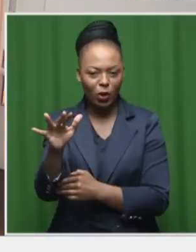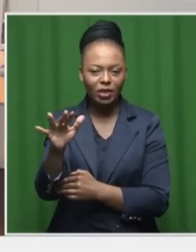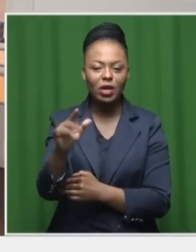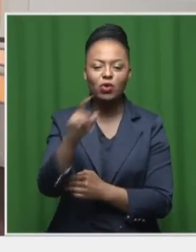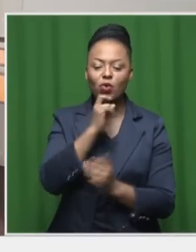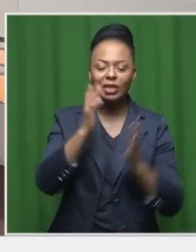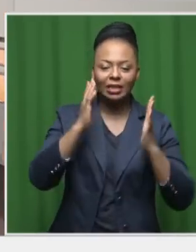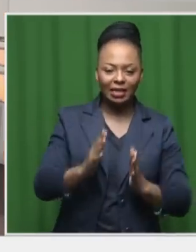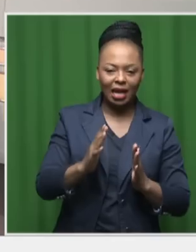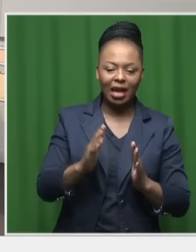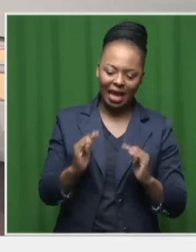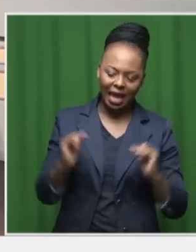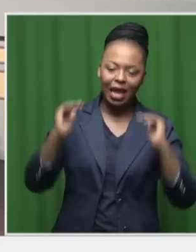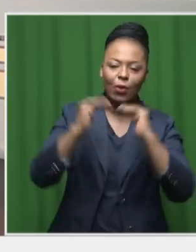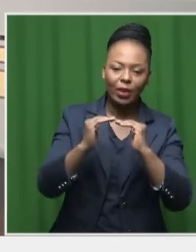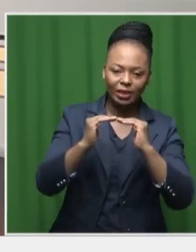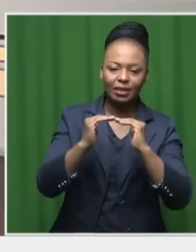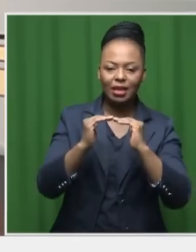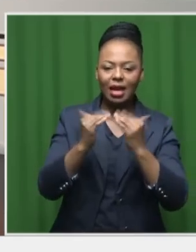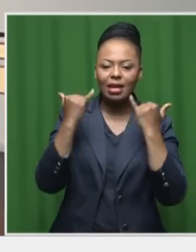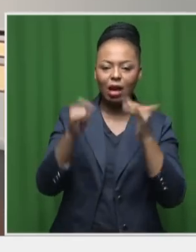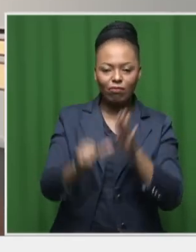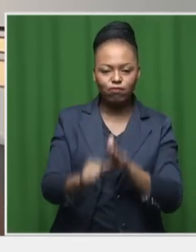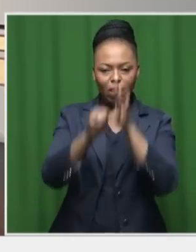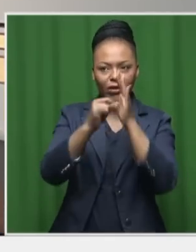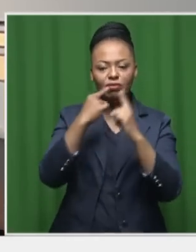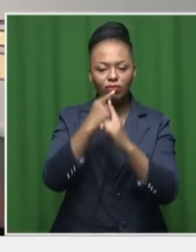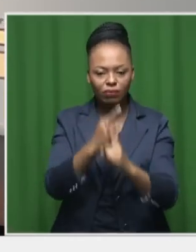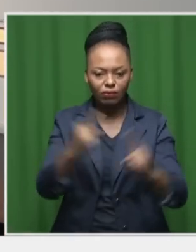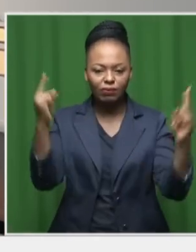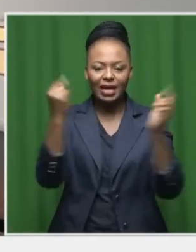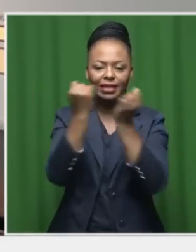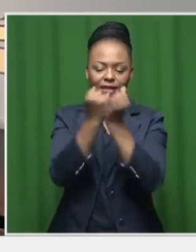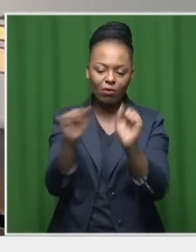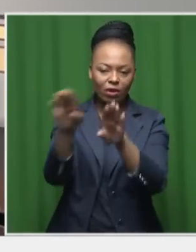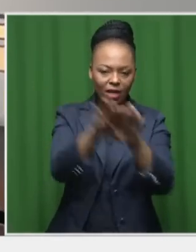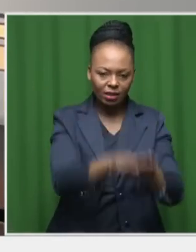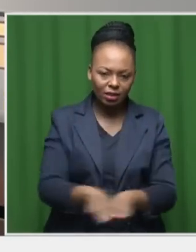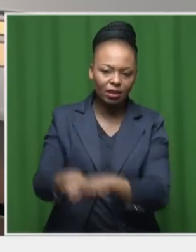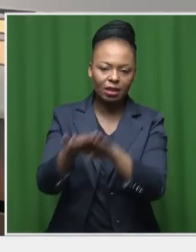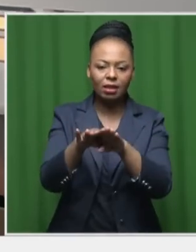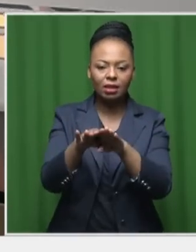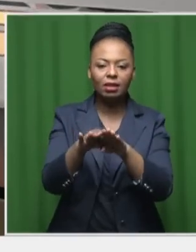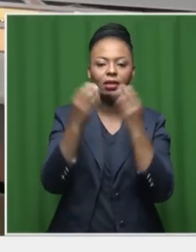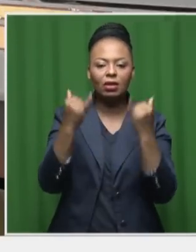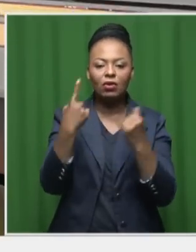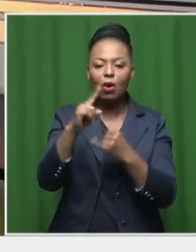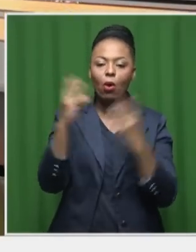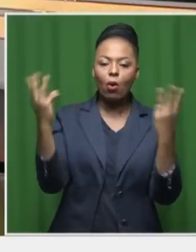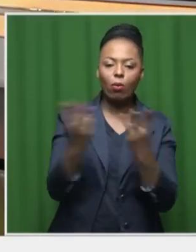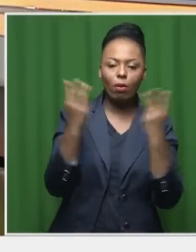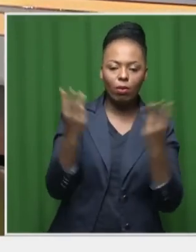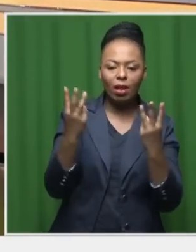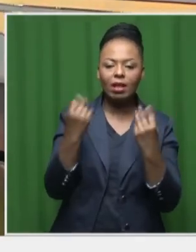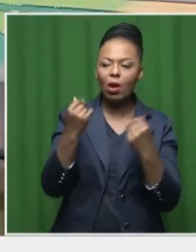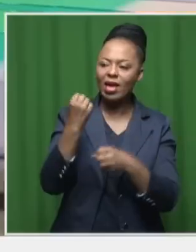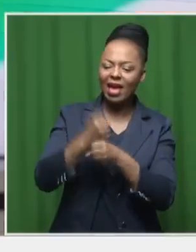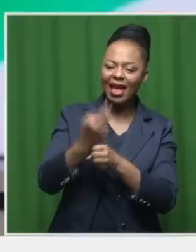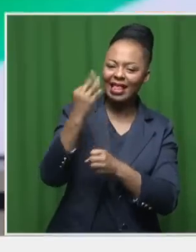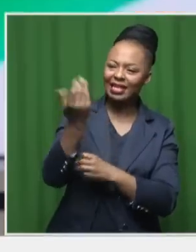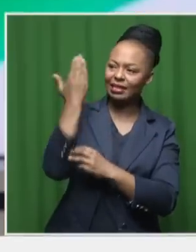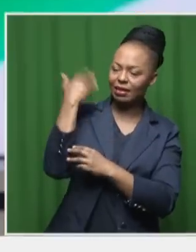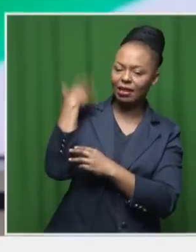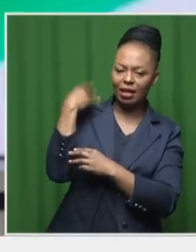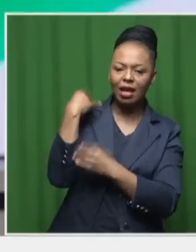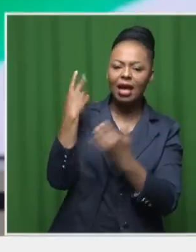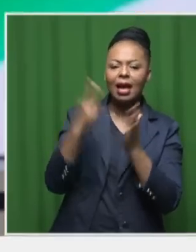Equities. The core of our purpose statement is to democratize investing, making it accessible to everyone. Yeah. Our average investor is early 30s. They're